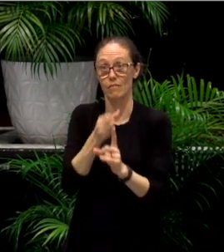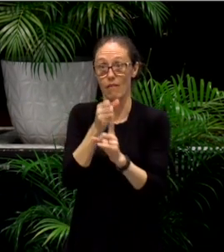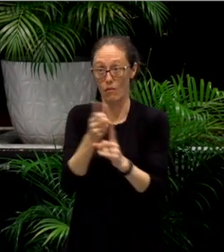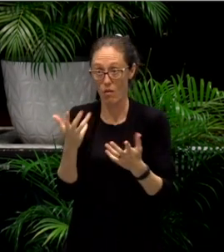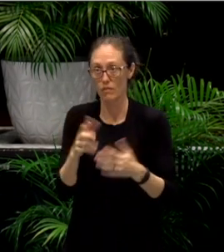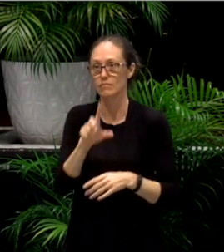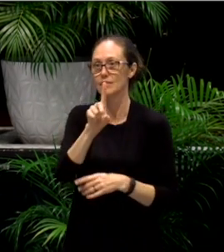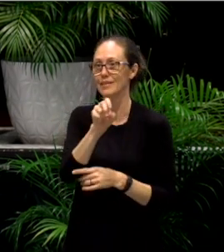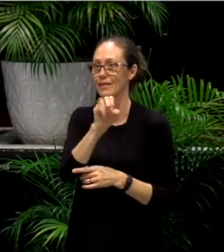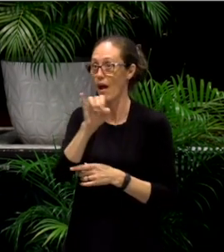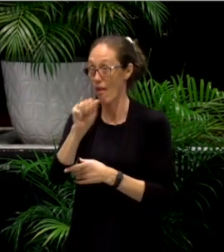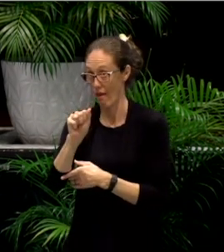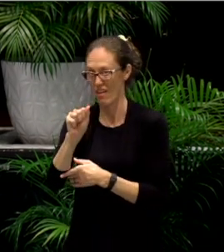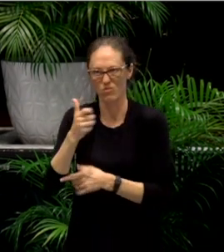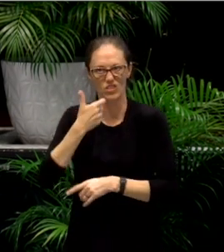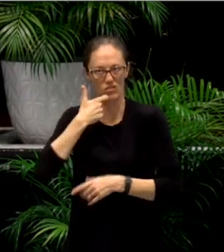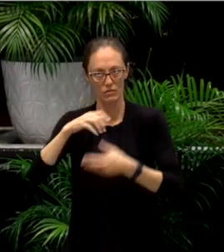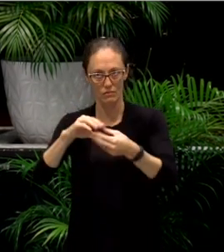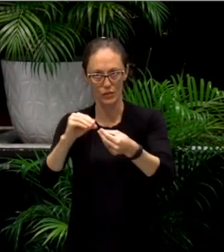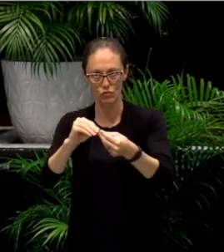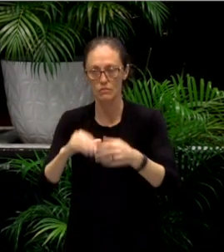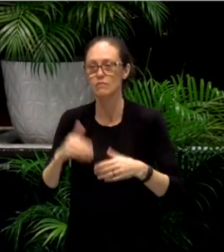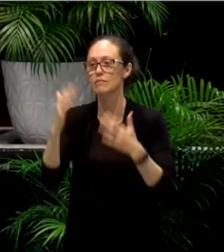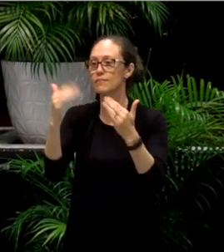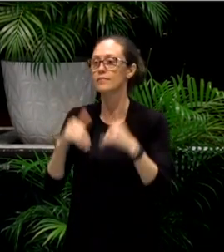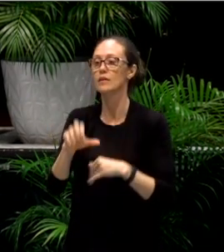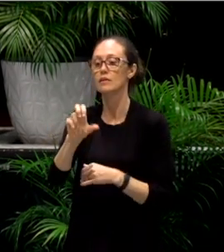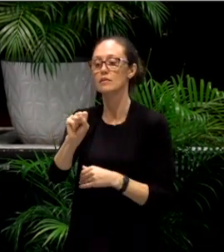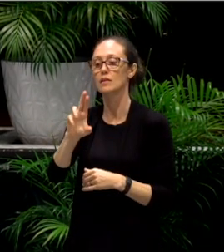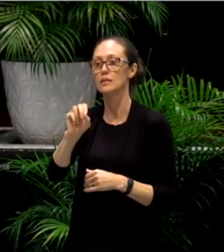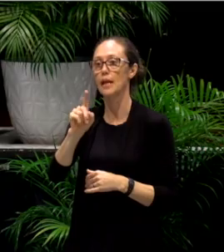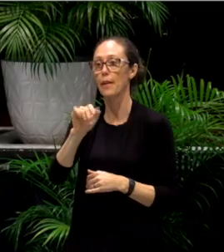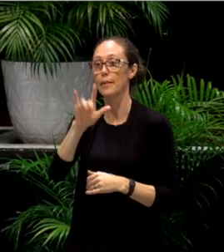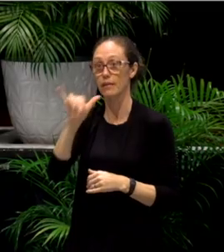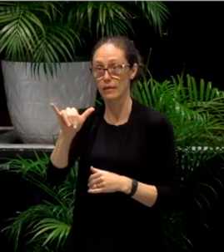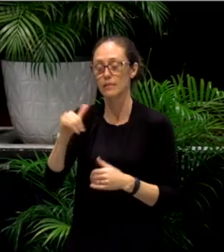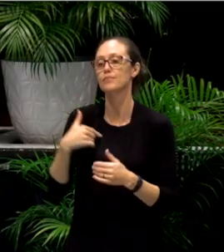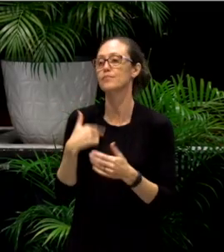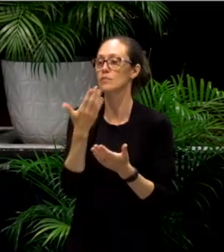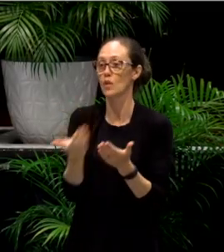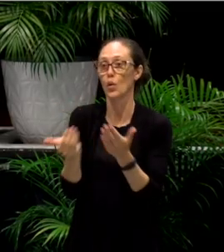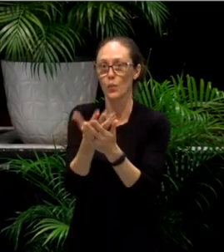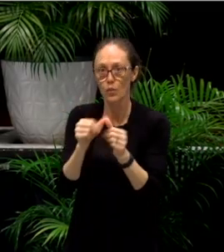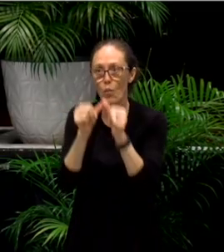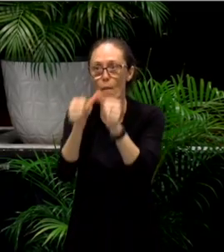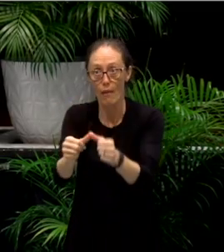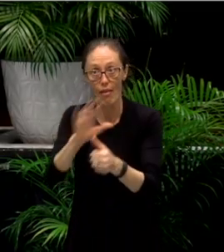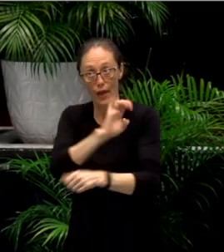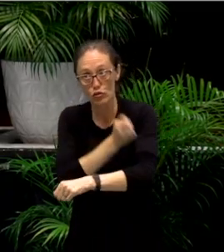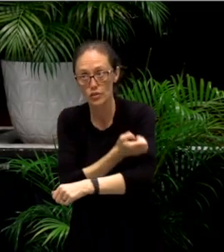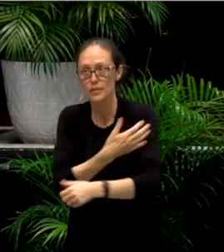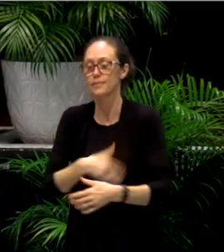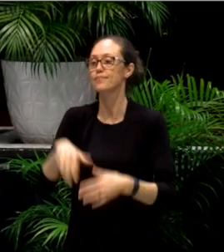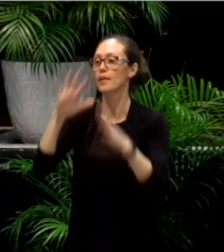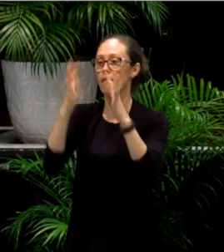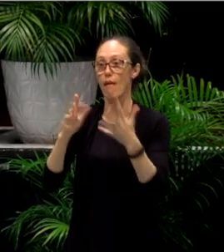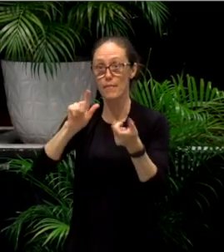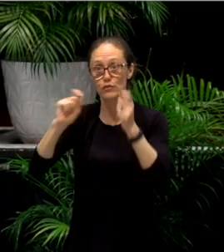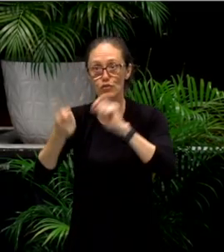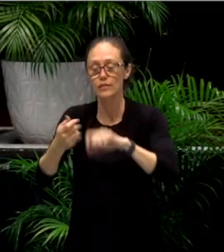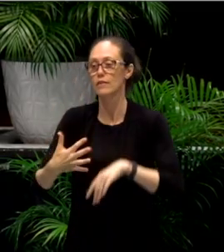are DEIA, as we just said, sustainability and renewable energy, climate change and food